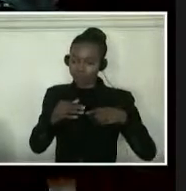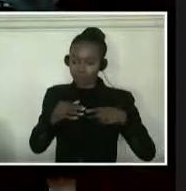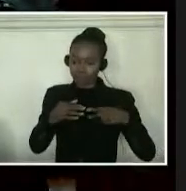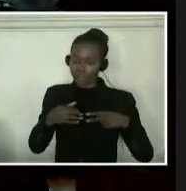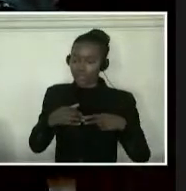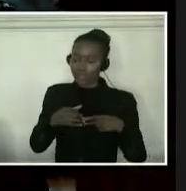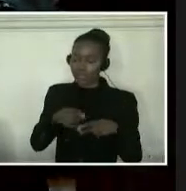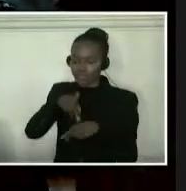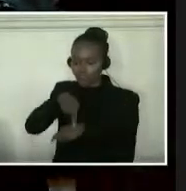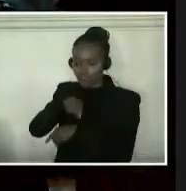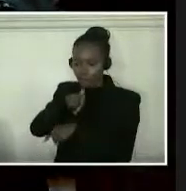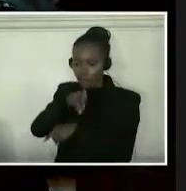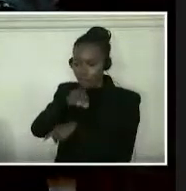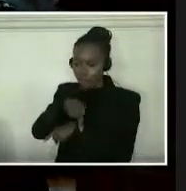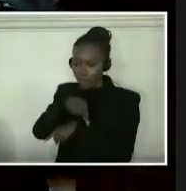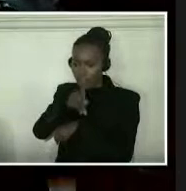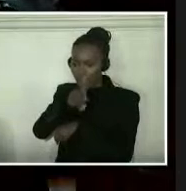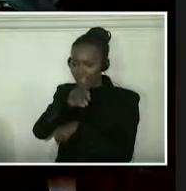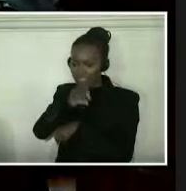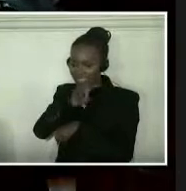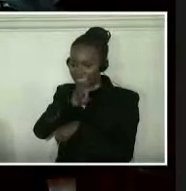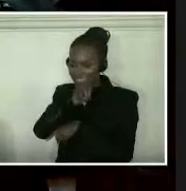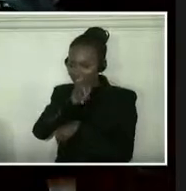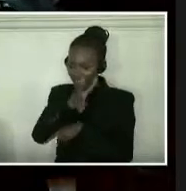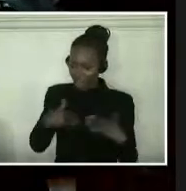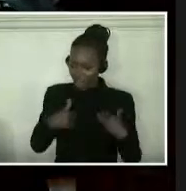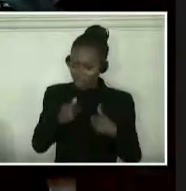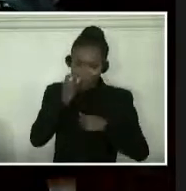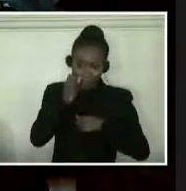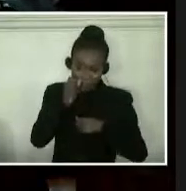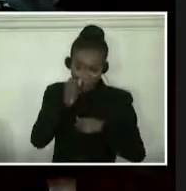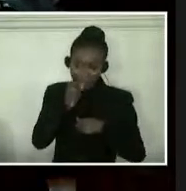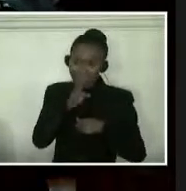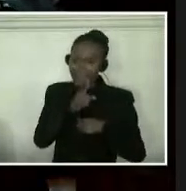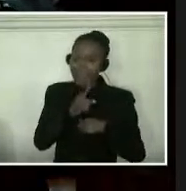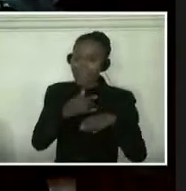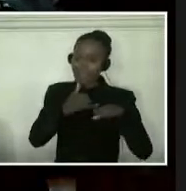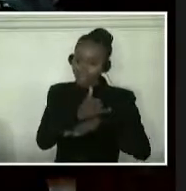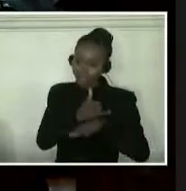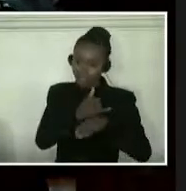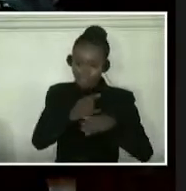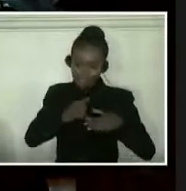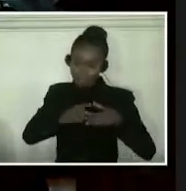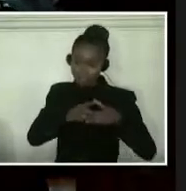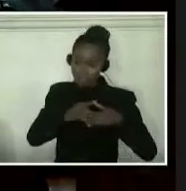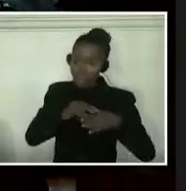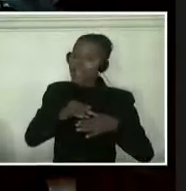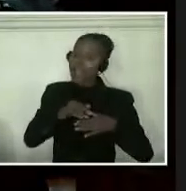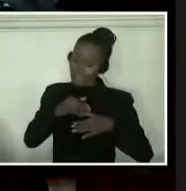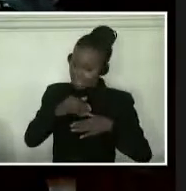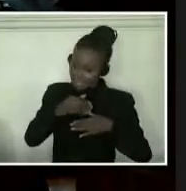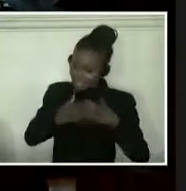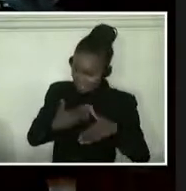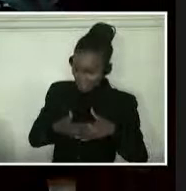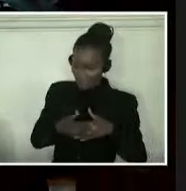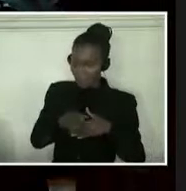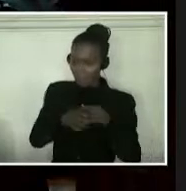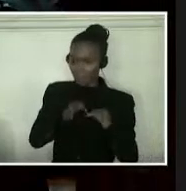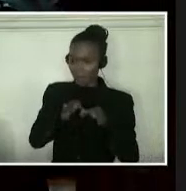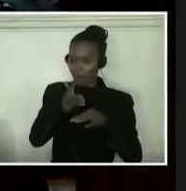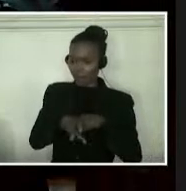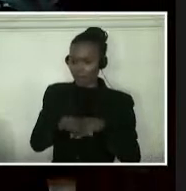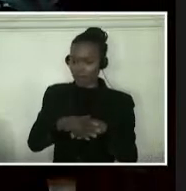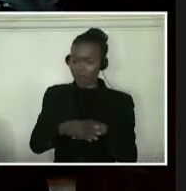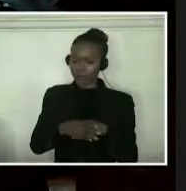health of men erectile dysfunction including the management of early ejaculation from this financial year onwards we are going to